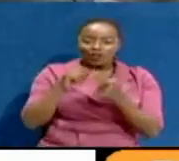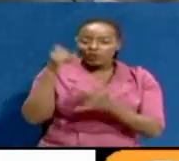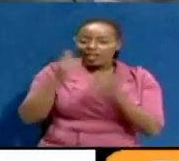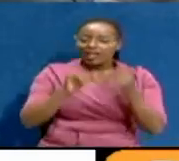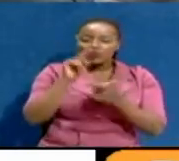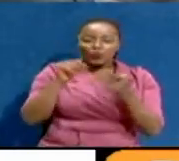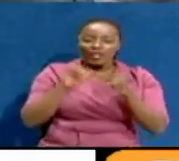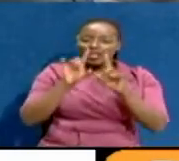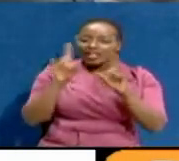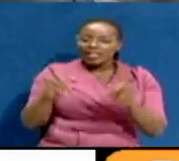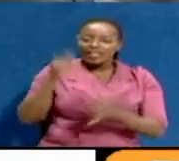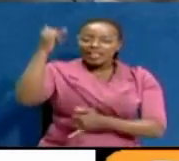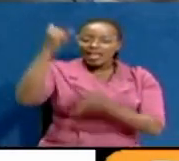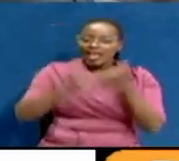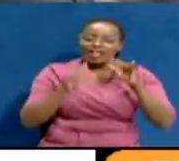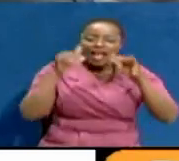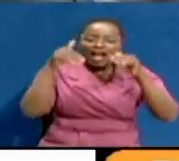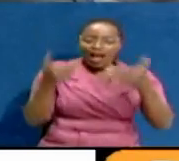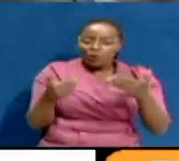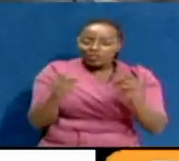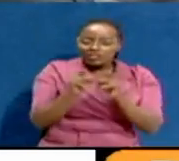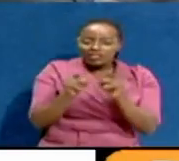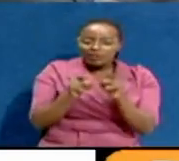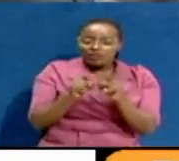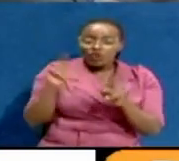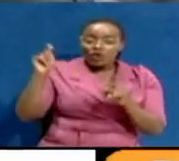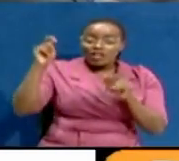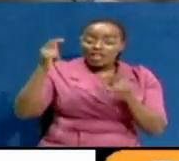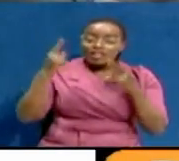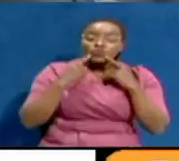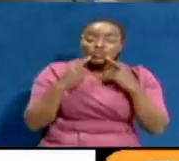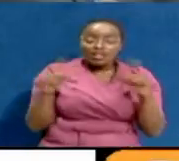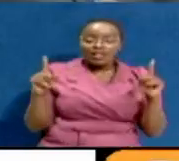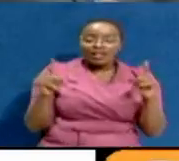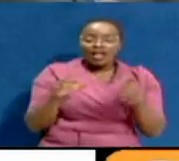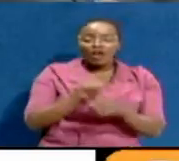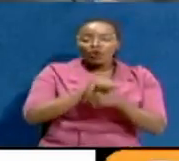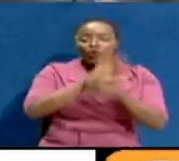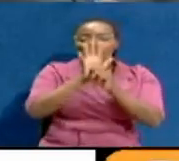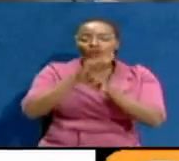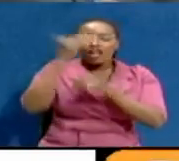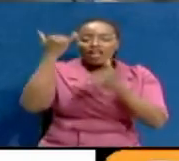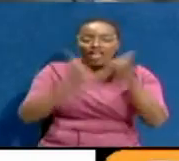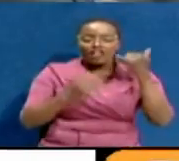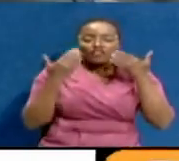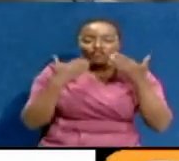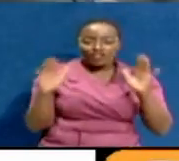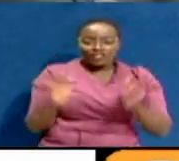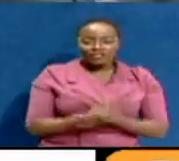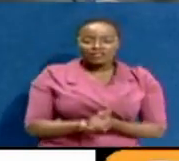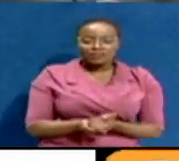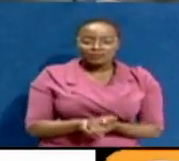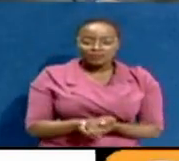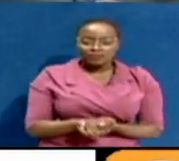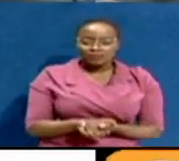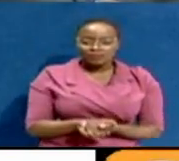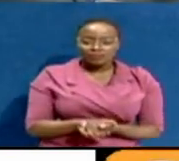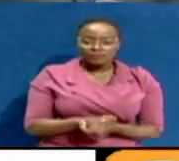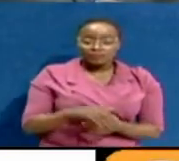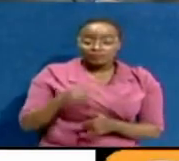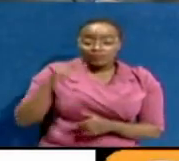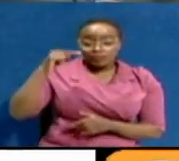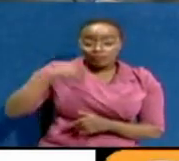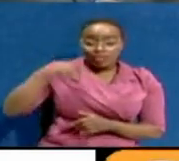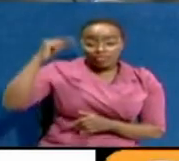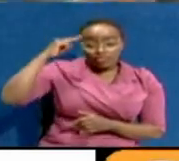over this? What will the end look like? What does it take for Kenya to declare the pandemic over and done with? I think